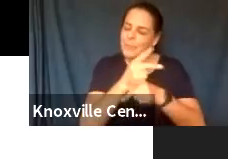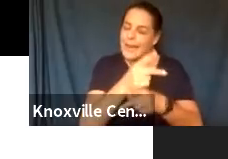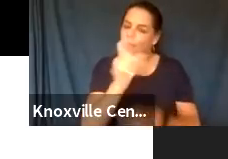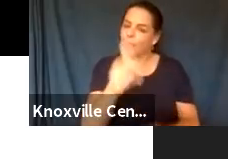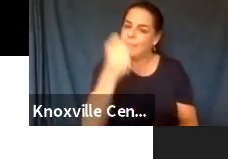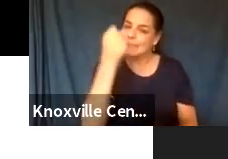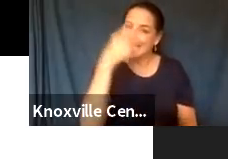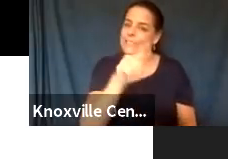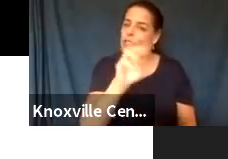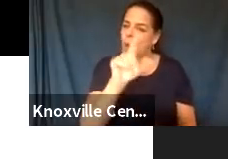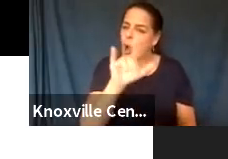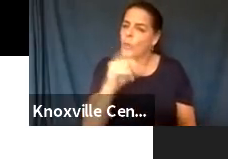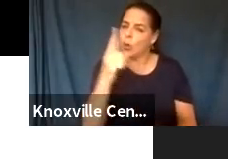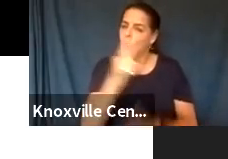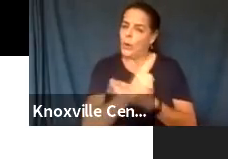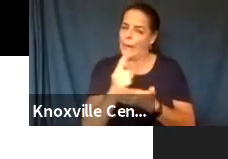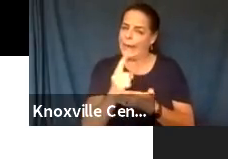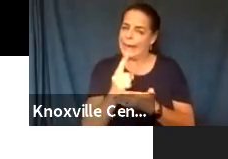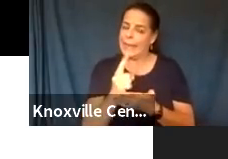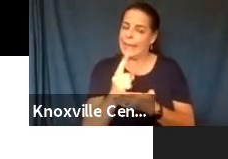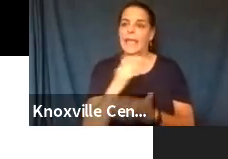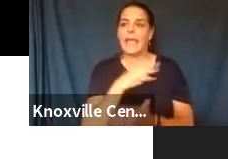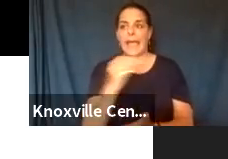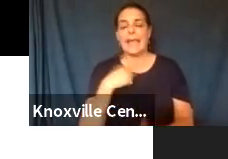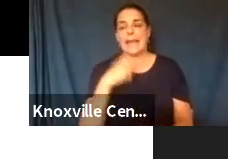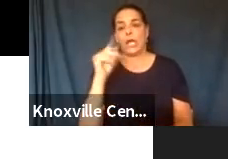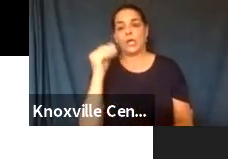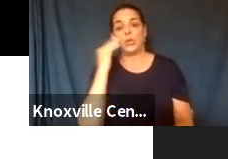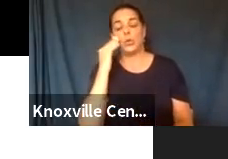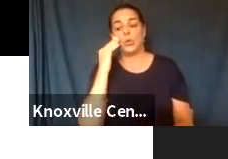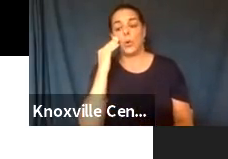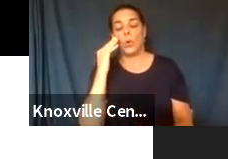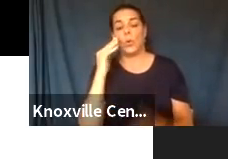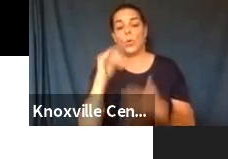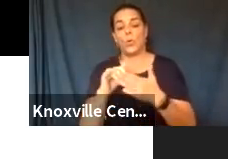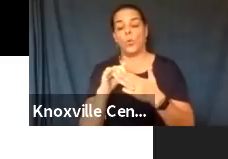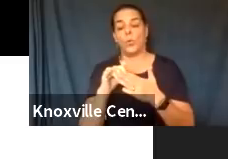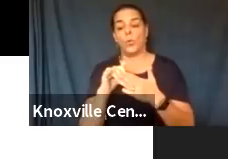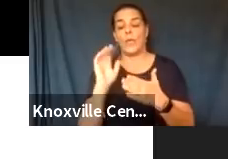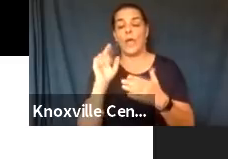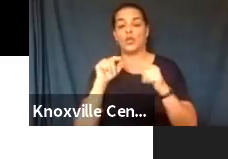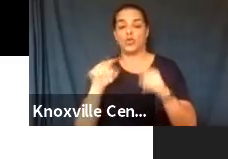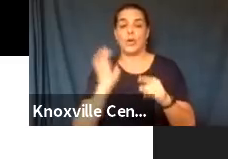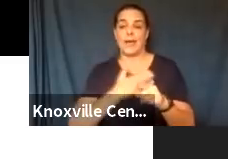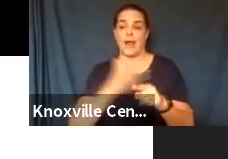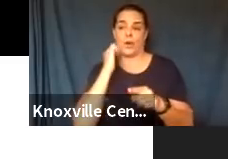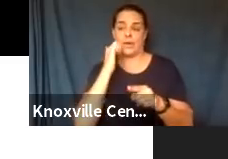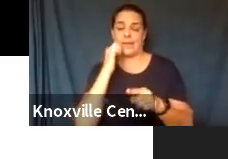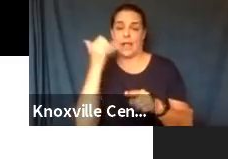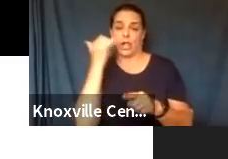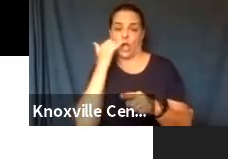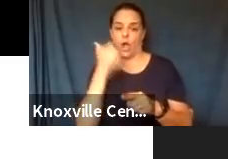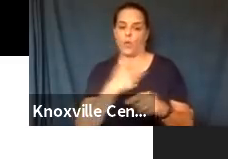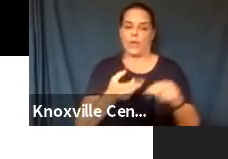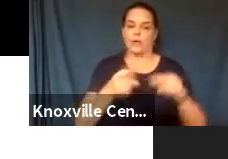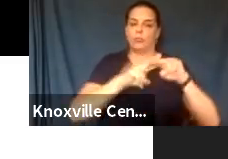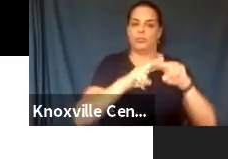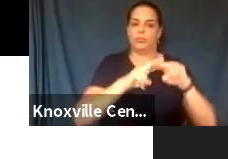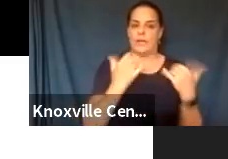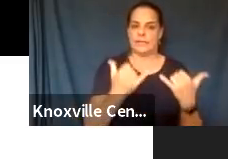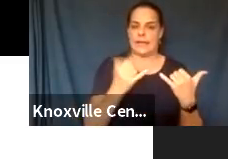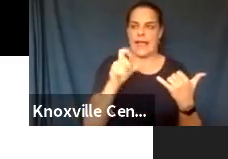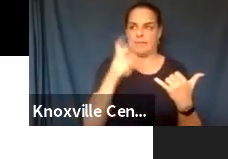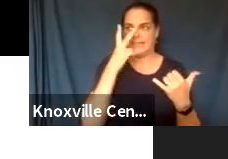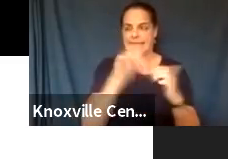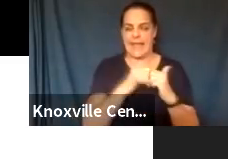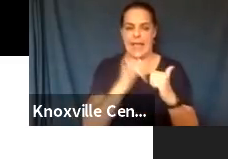1 week. And I actually know that there was in our daily capacity call, we had a bump today. And so we'll have to see how that